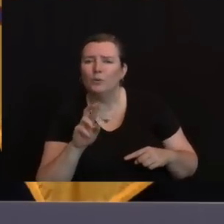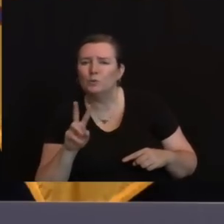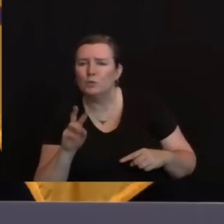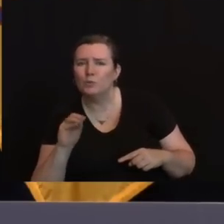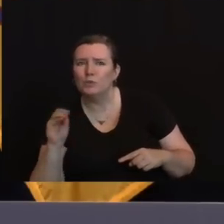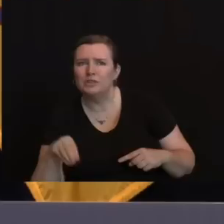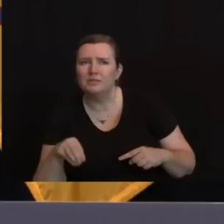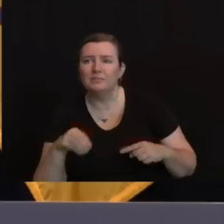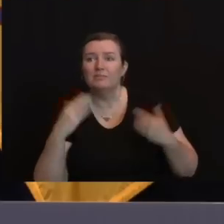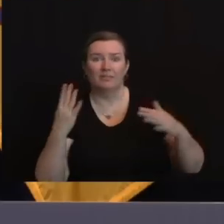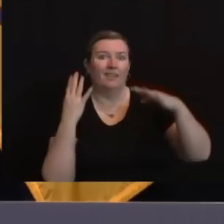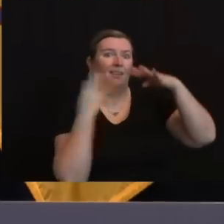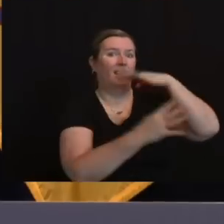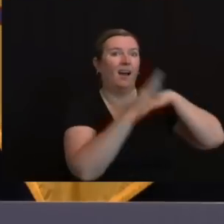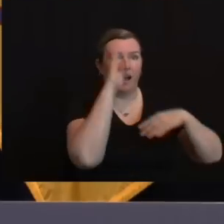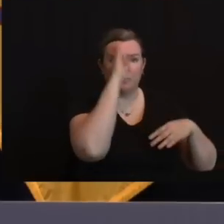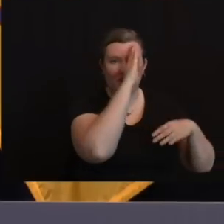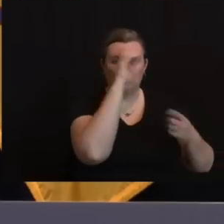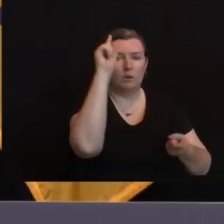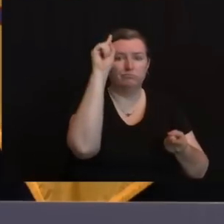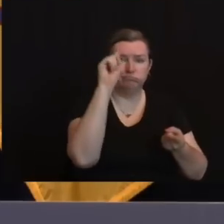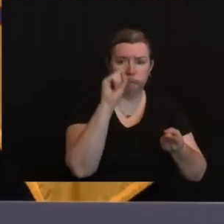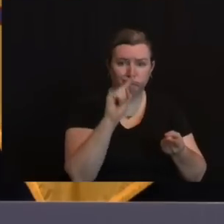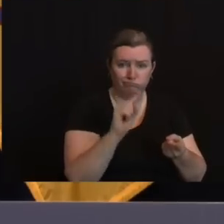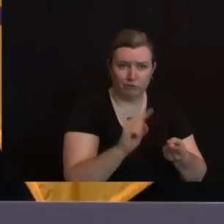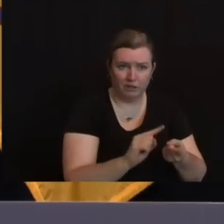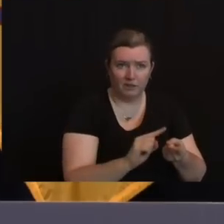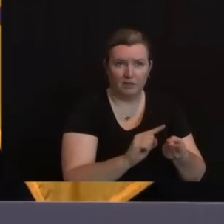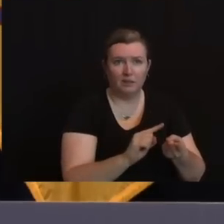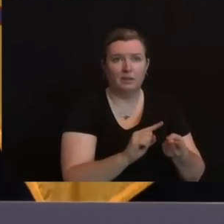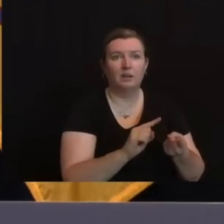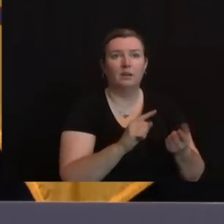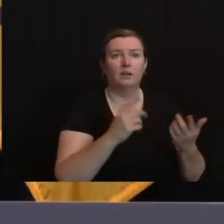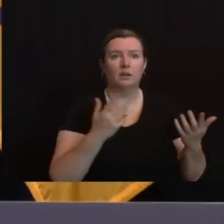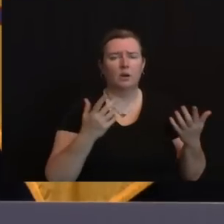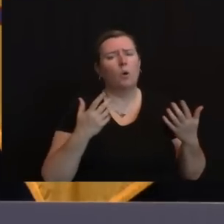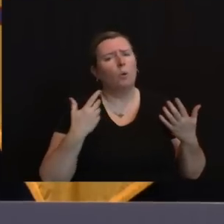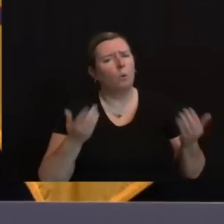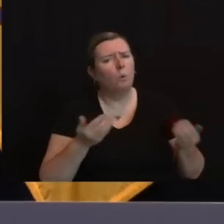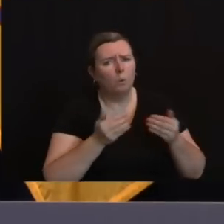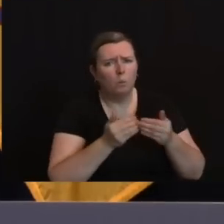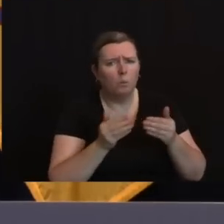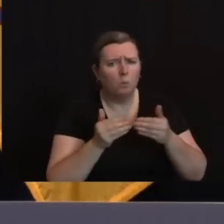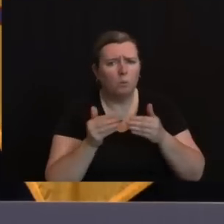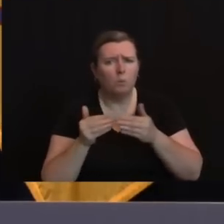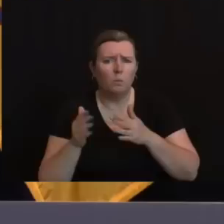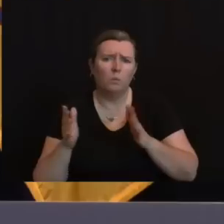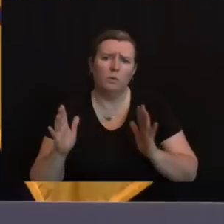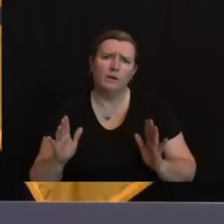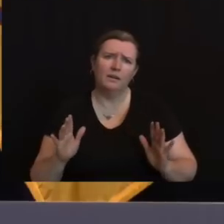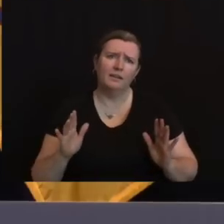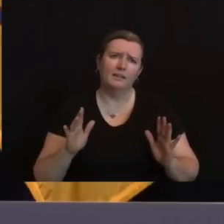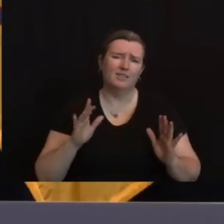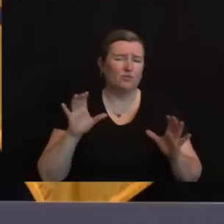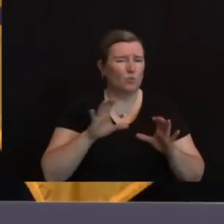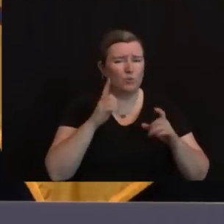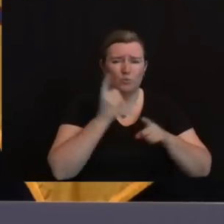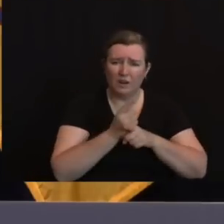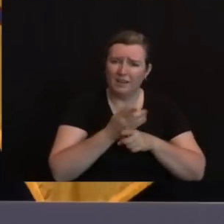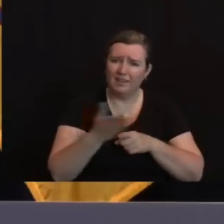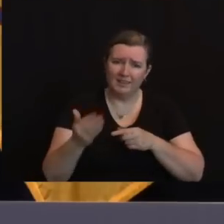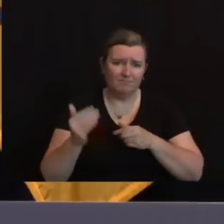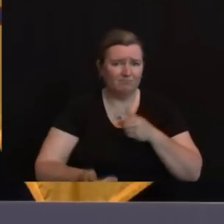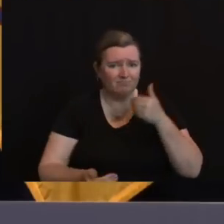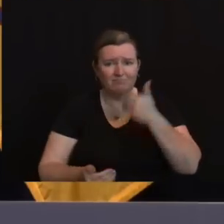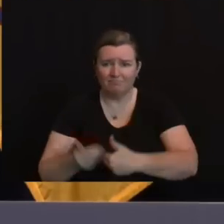opposed to the hundreds that we were having every day, we get there. Folks doing the right thing will get there. But those are the reasons. Those are